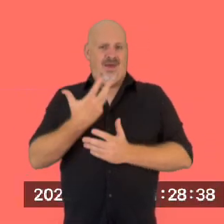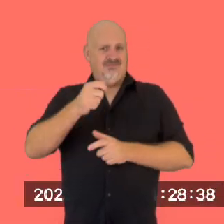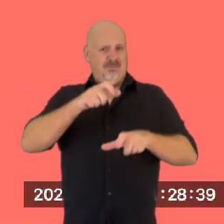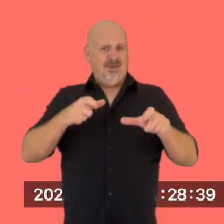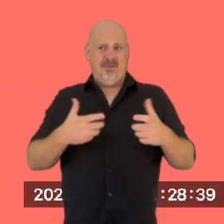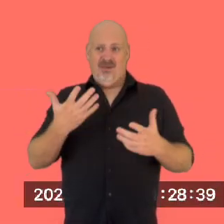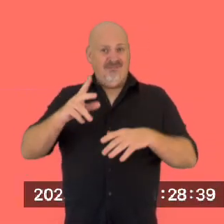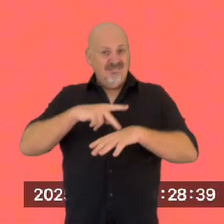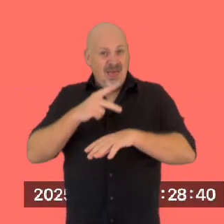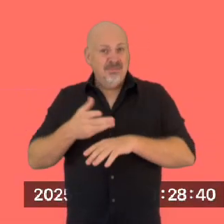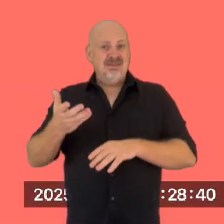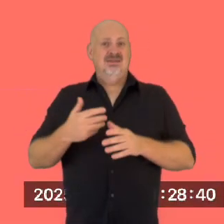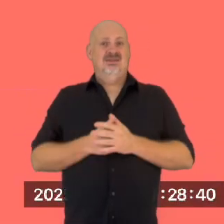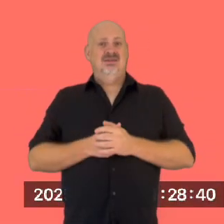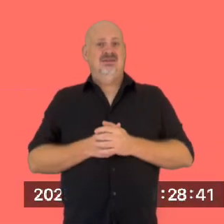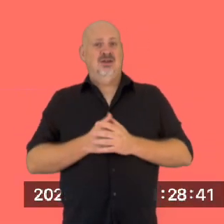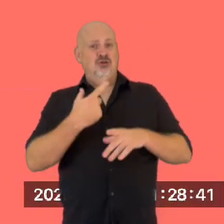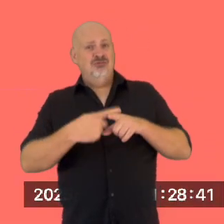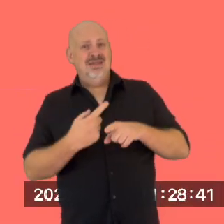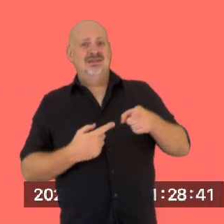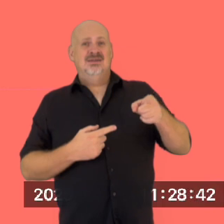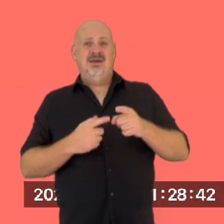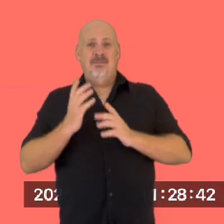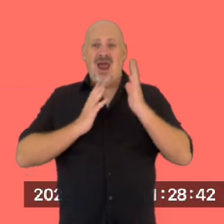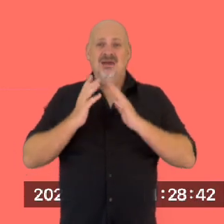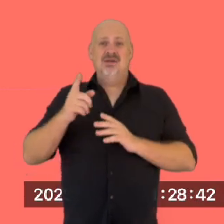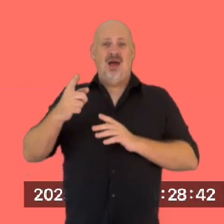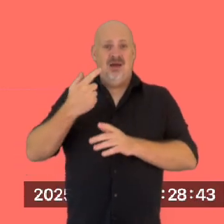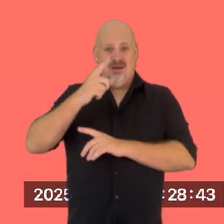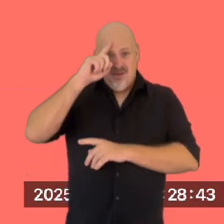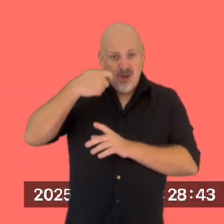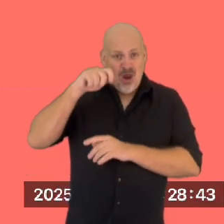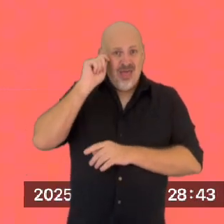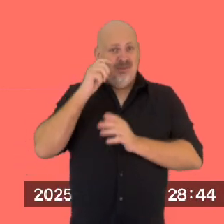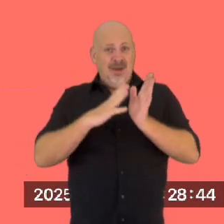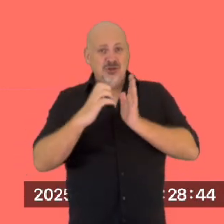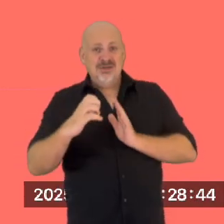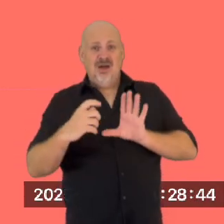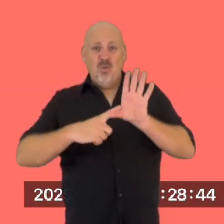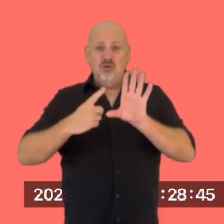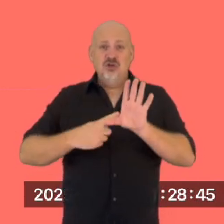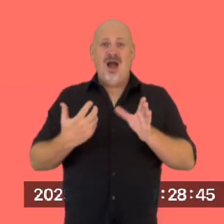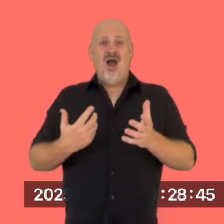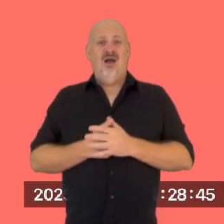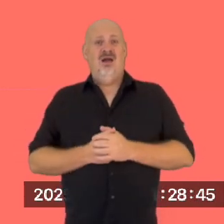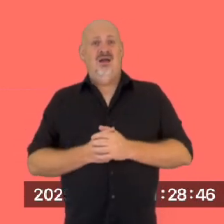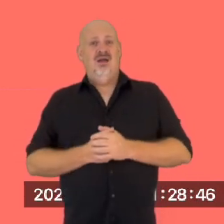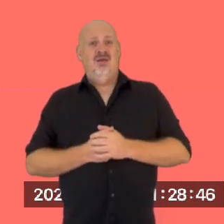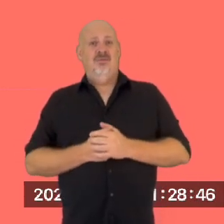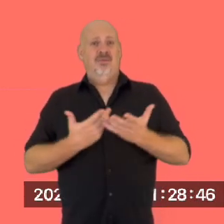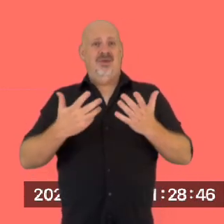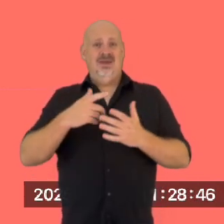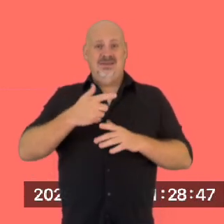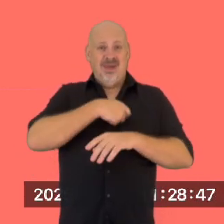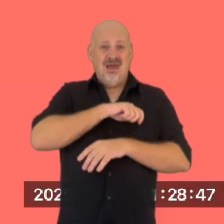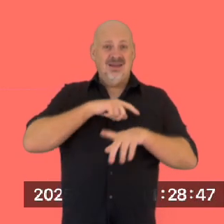audience today. We have people, like I said, from the Philippines, from Greece, Malaysia, Berlin,